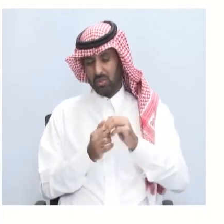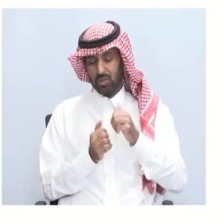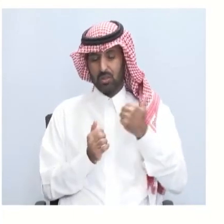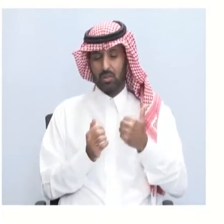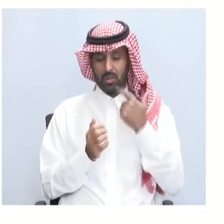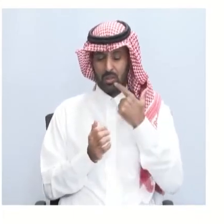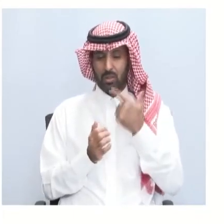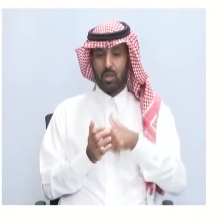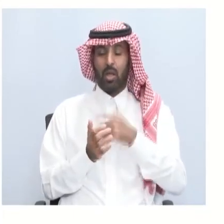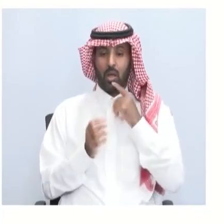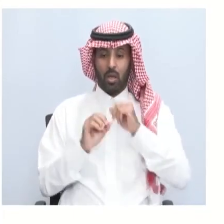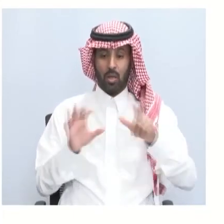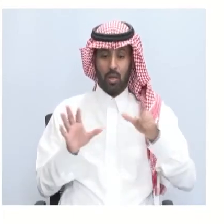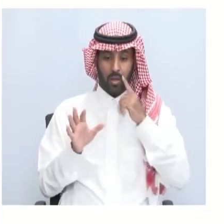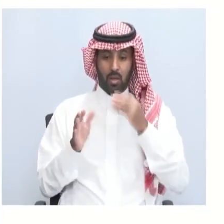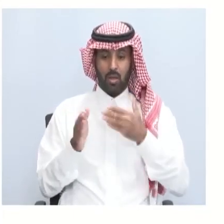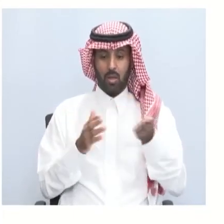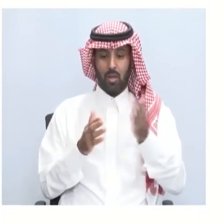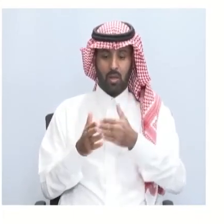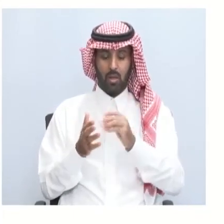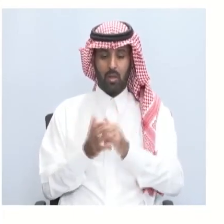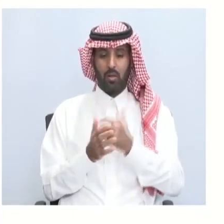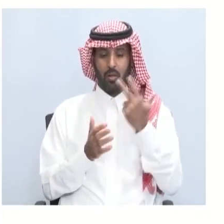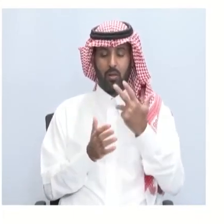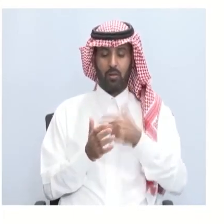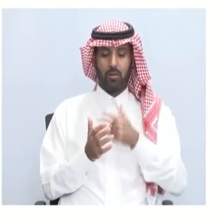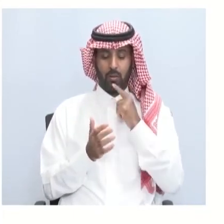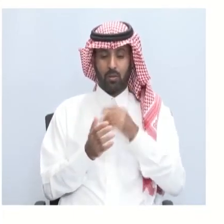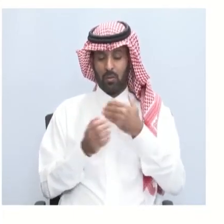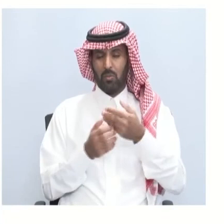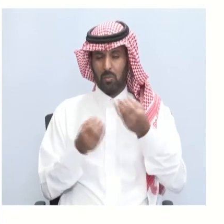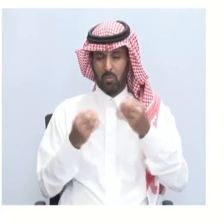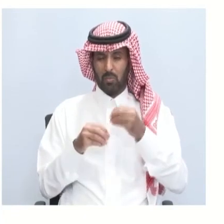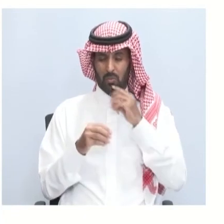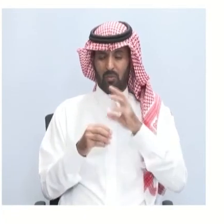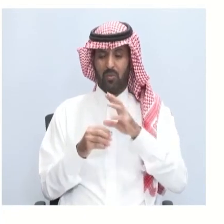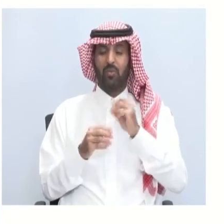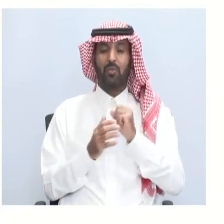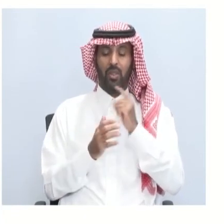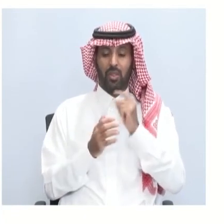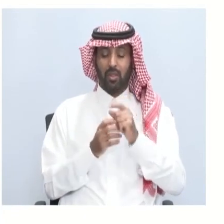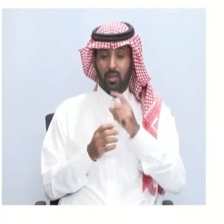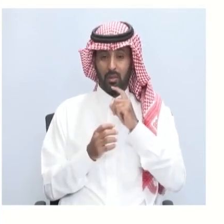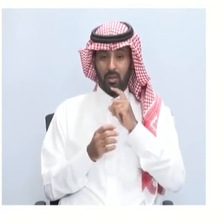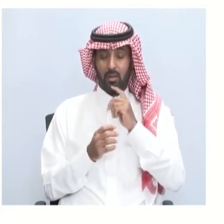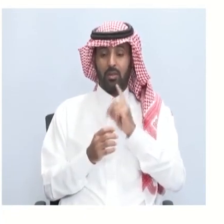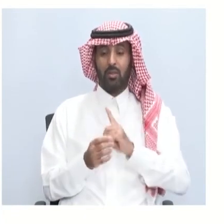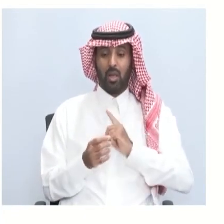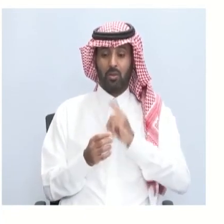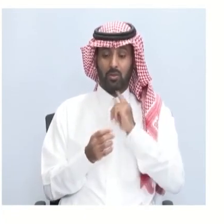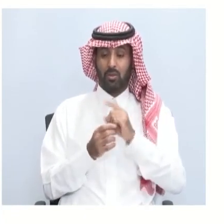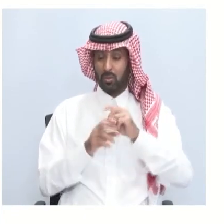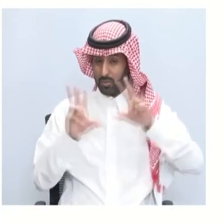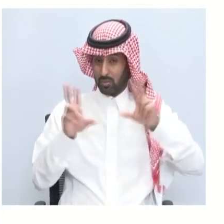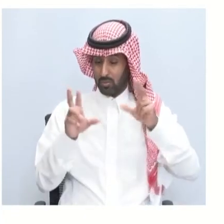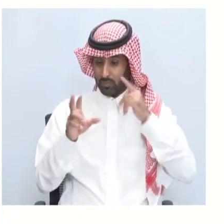a week since 1951 for a total of over 15,000 episodes. One actor,